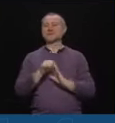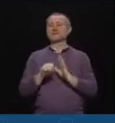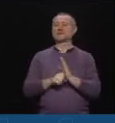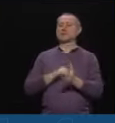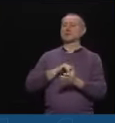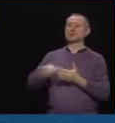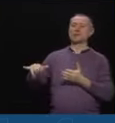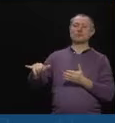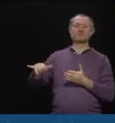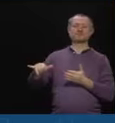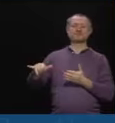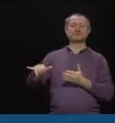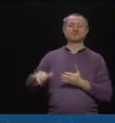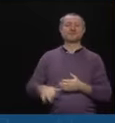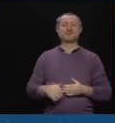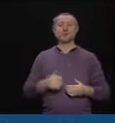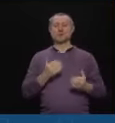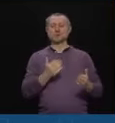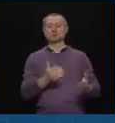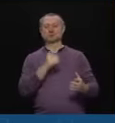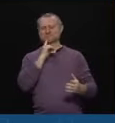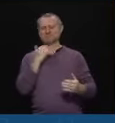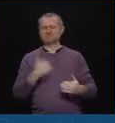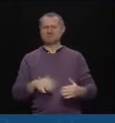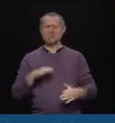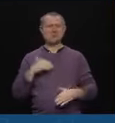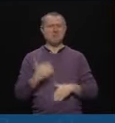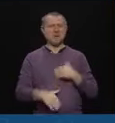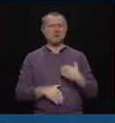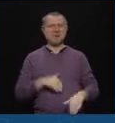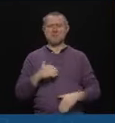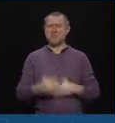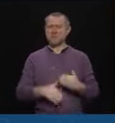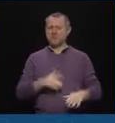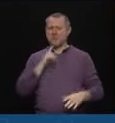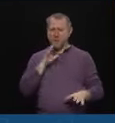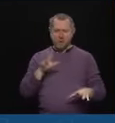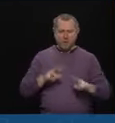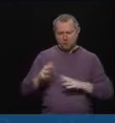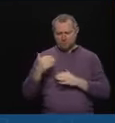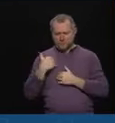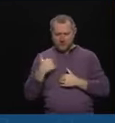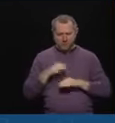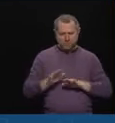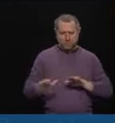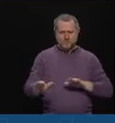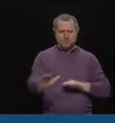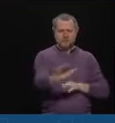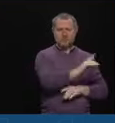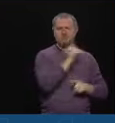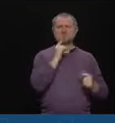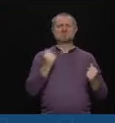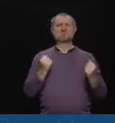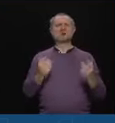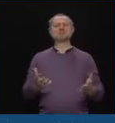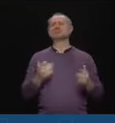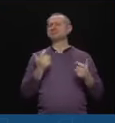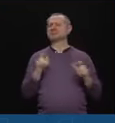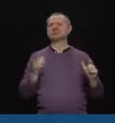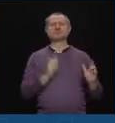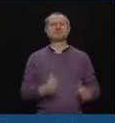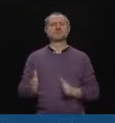who is moving fast and responsibly on many great initiatives here in our state.